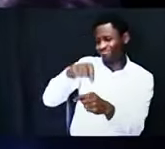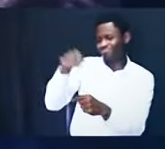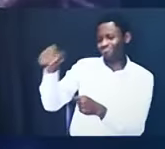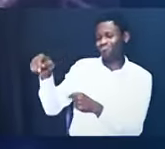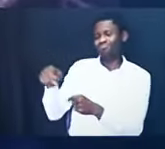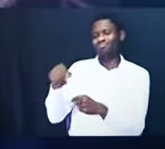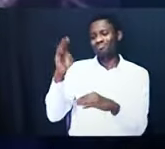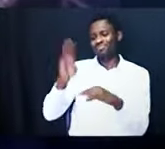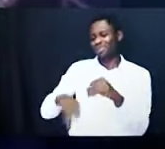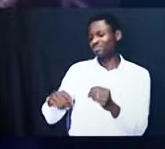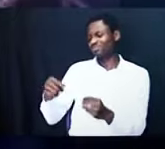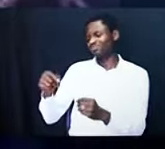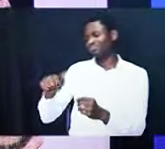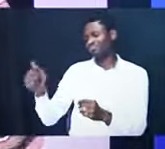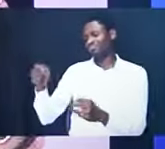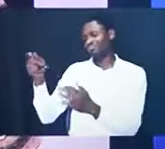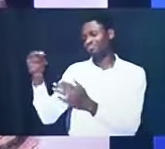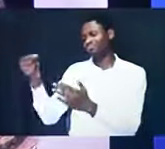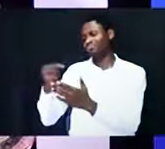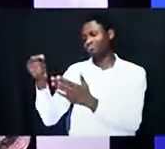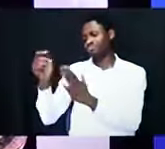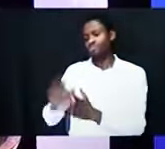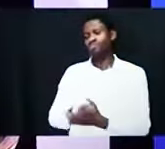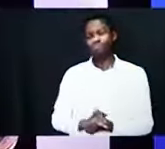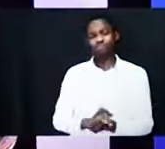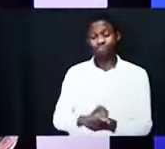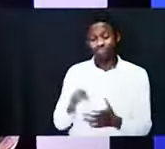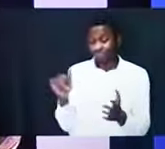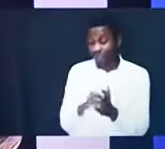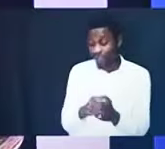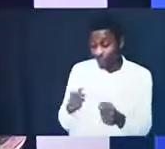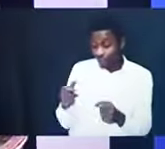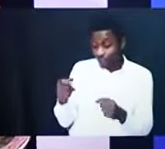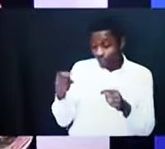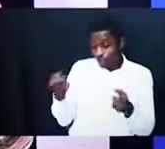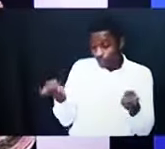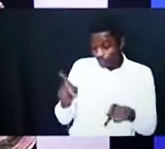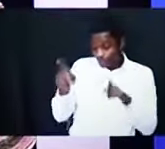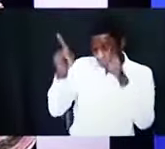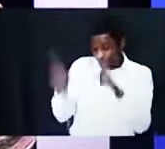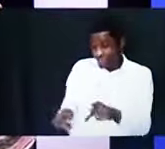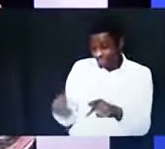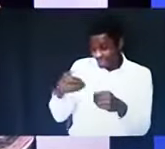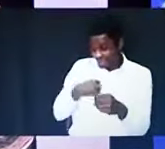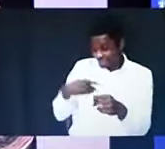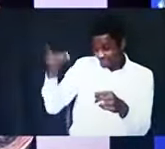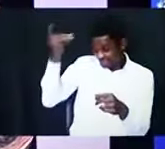could do. To the extent that even demons were commanded to come